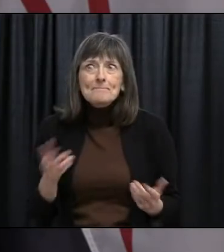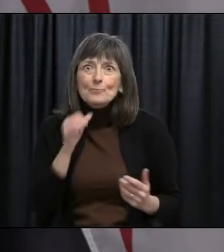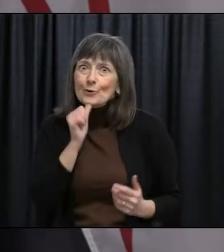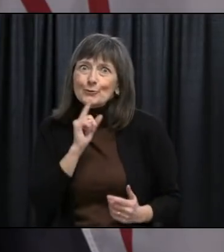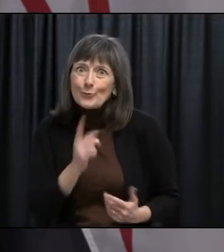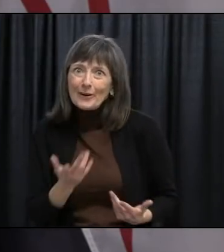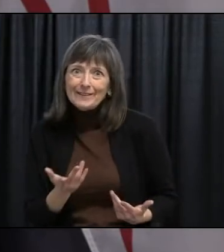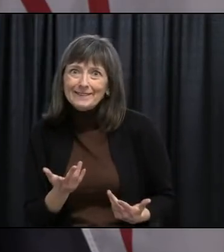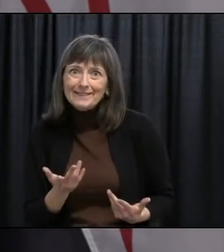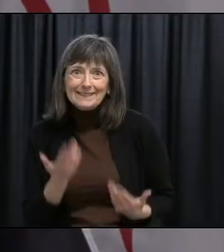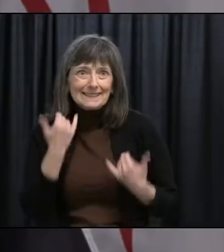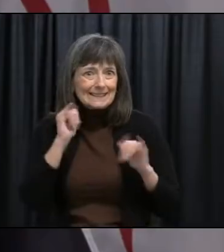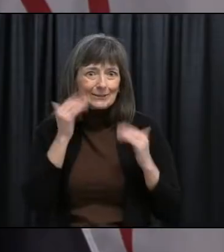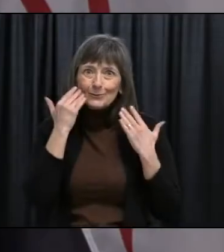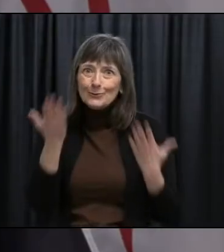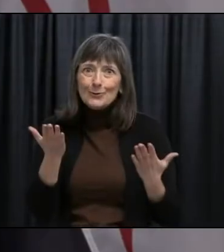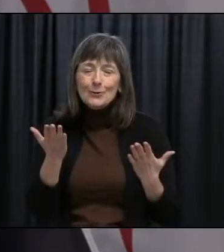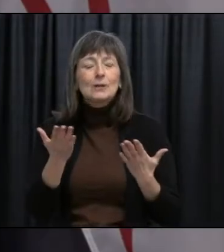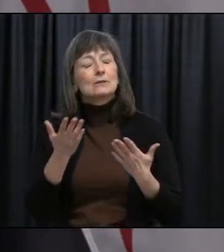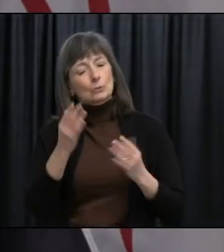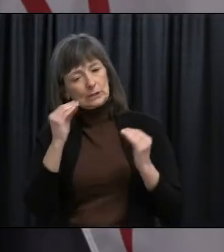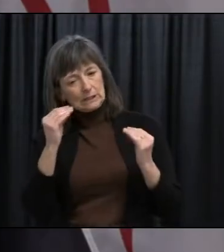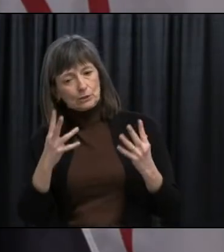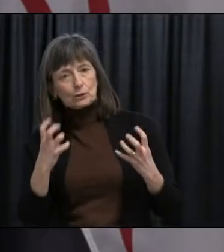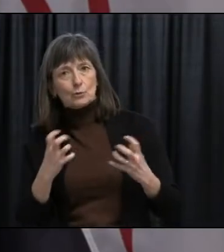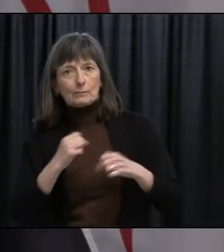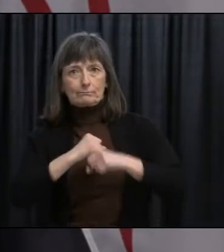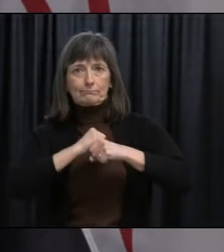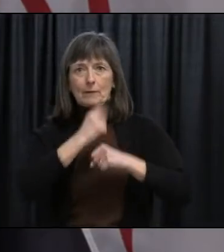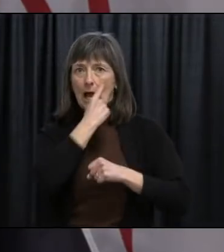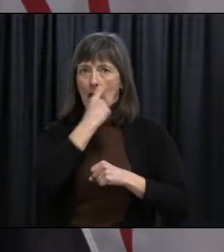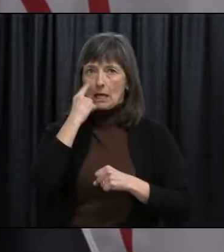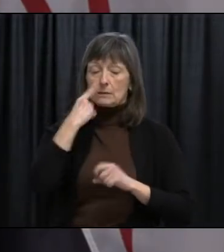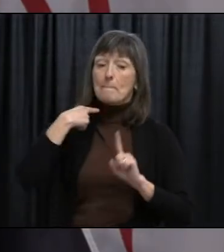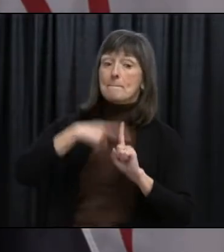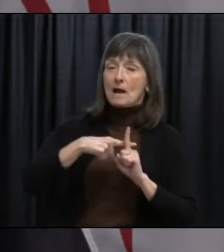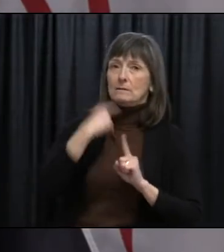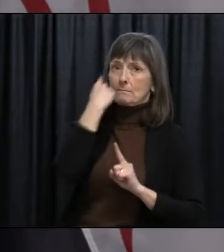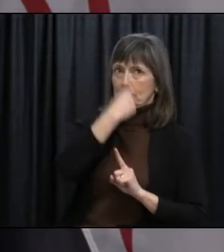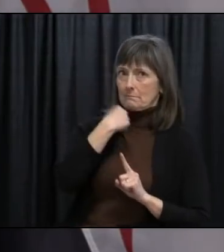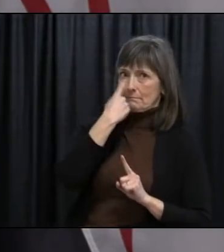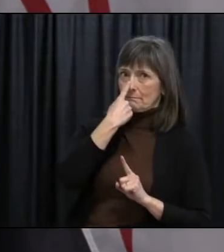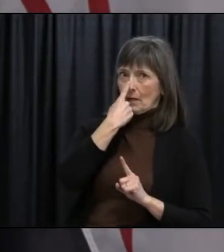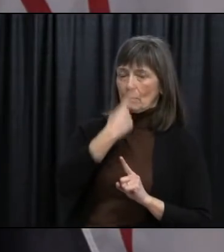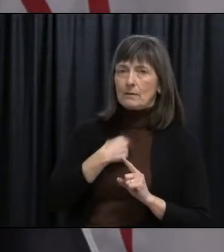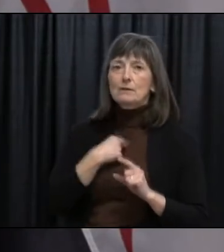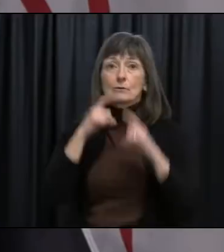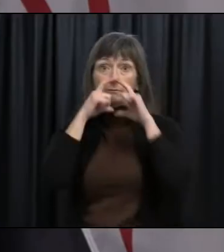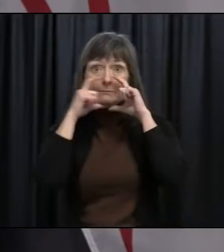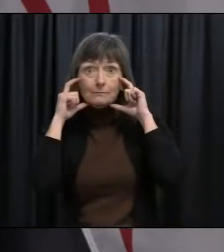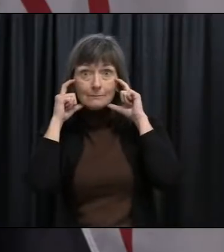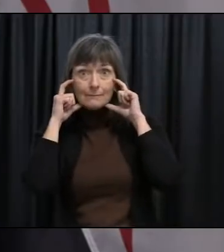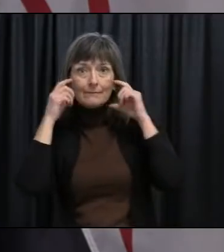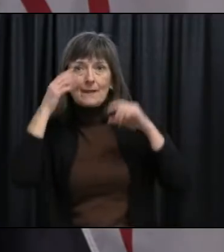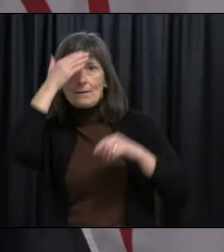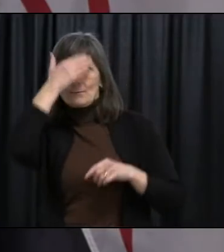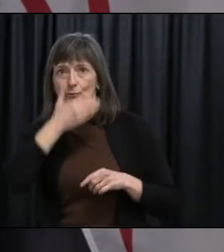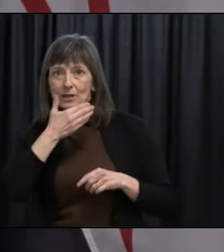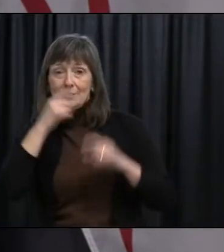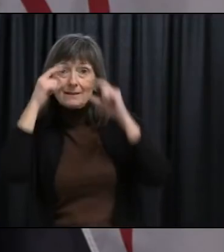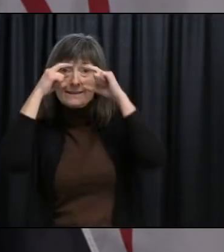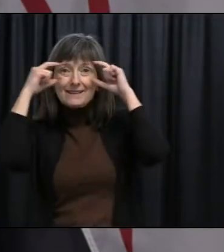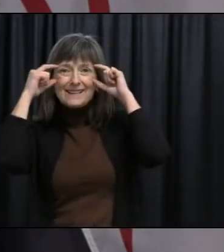teachers to be protected and have their eyes protected as well, which is why we made that recommendation. So a face shield is not about protecting your